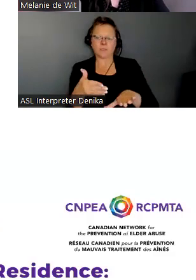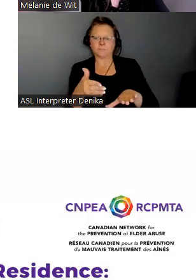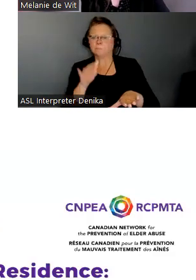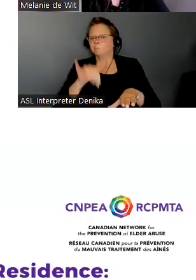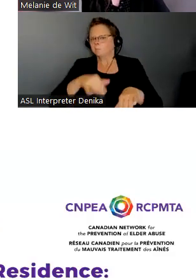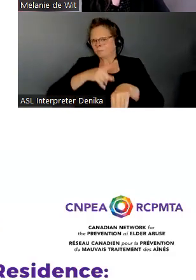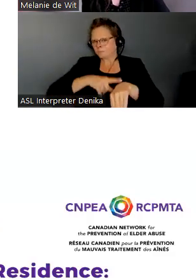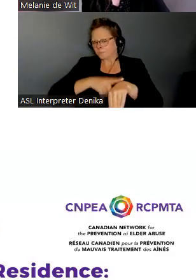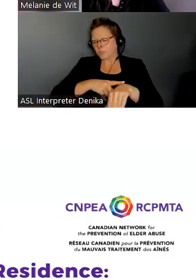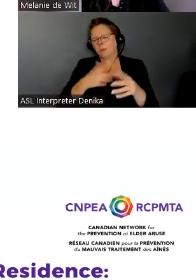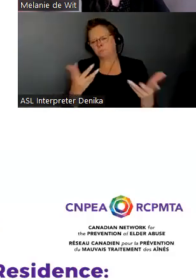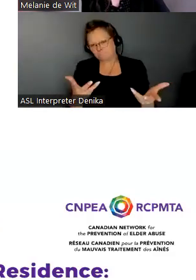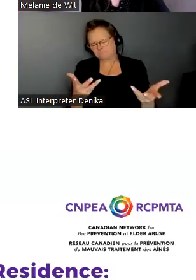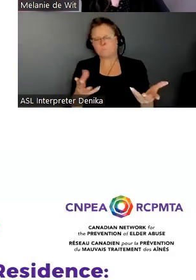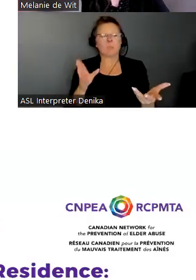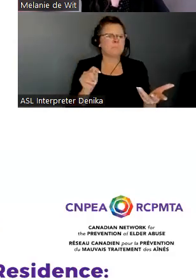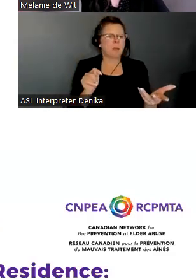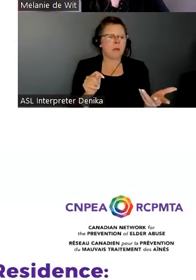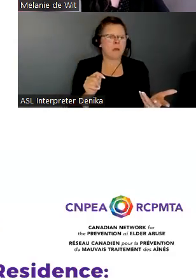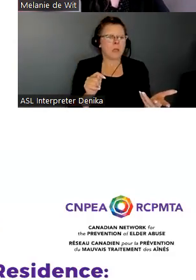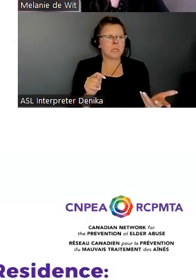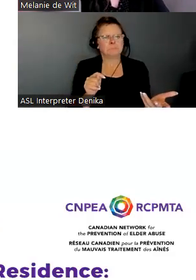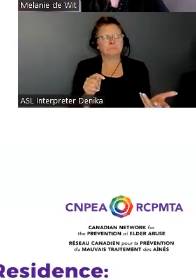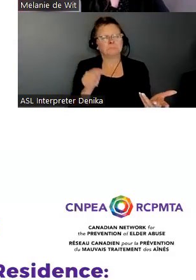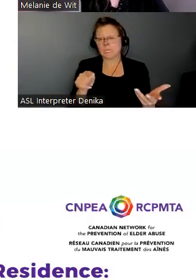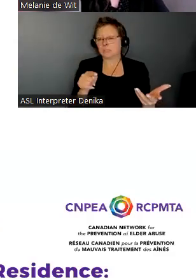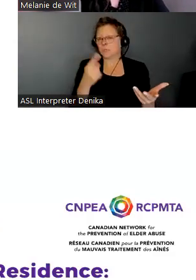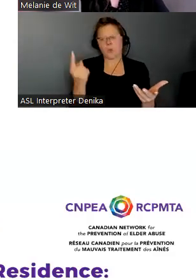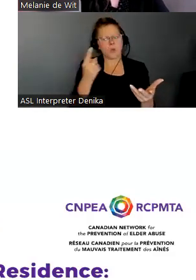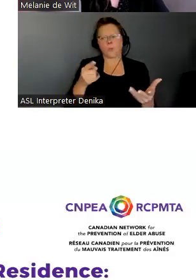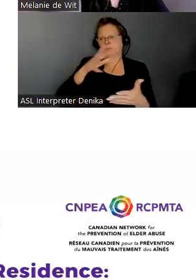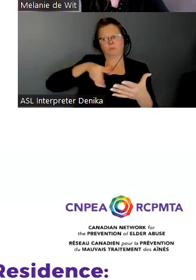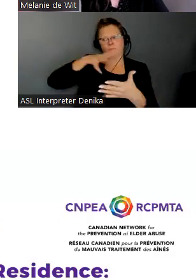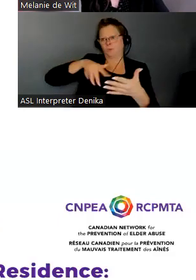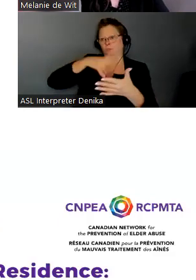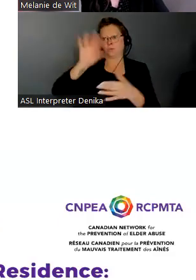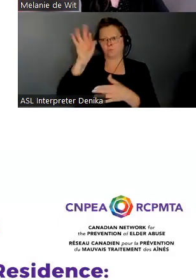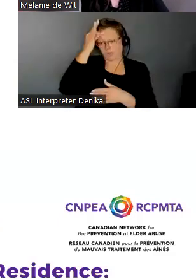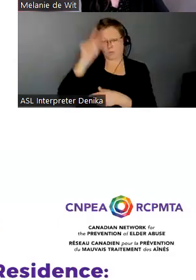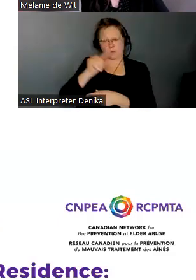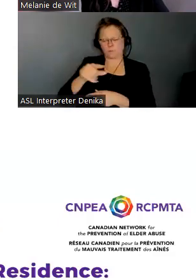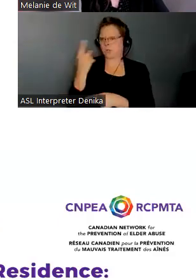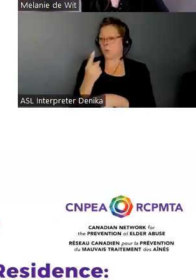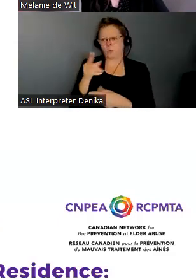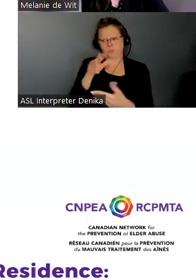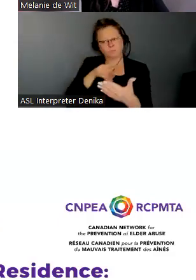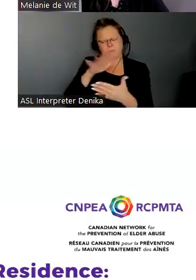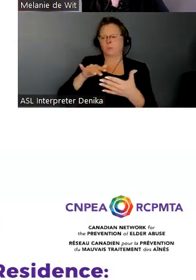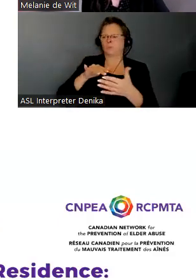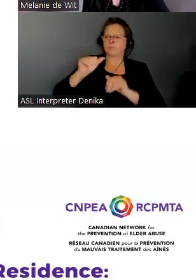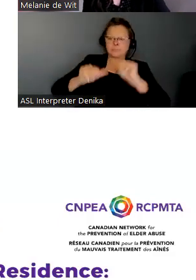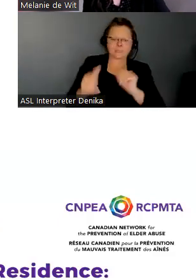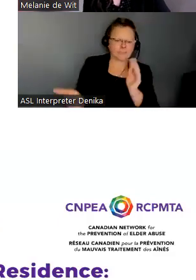death. But I know that is constantly being reviewed by the federal government, so that may evolve over time.